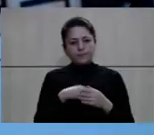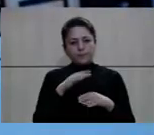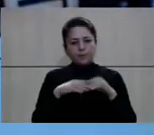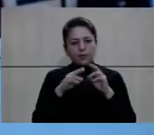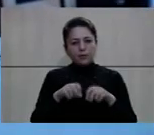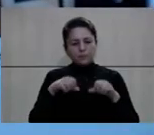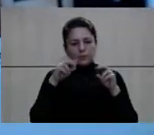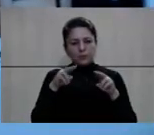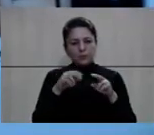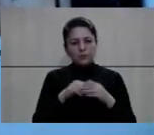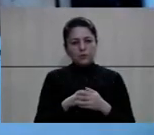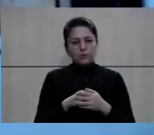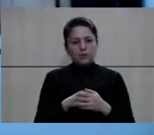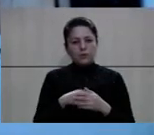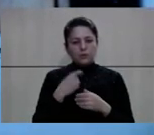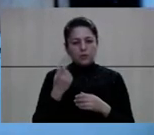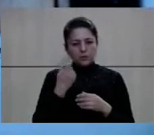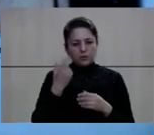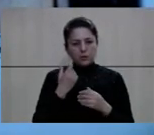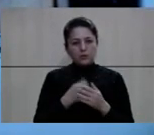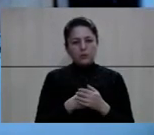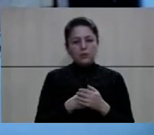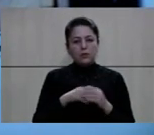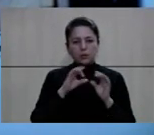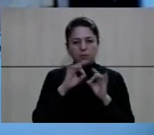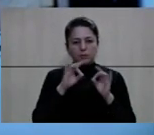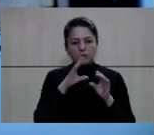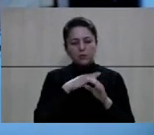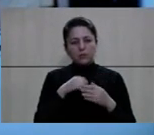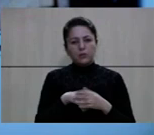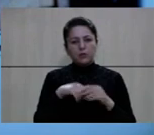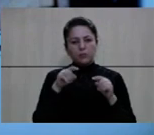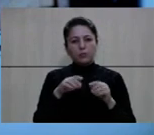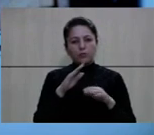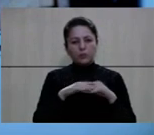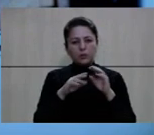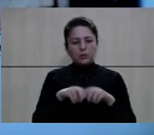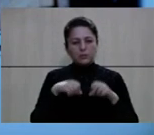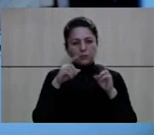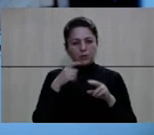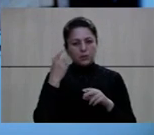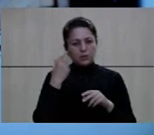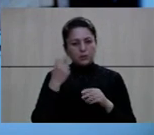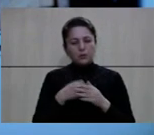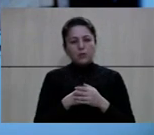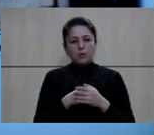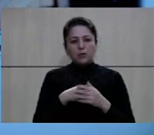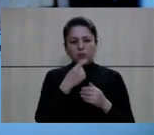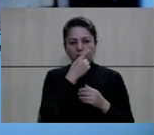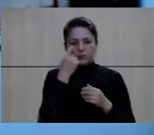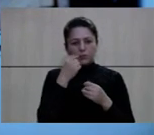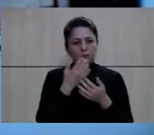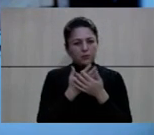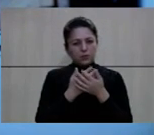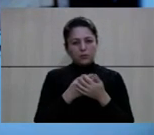kasbidagi egalariga izoh keltirilgan. Bu kasb egalari egalaridan ko'z bilan